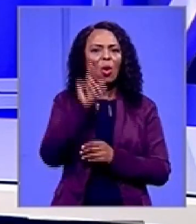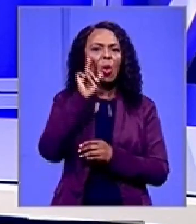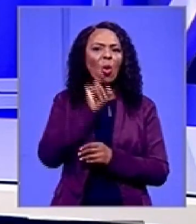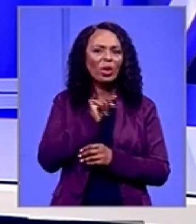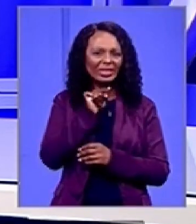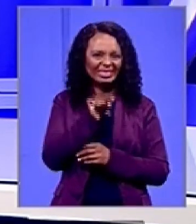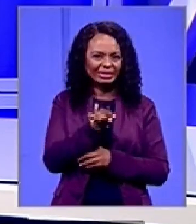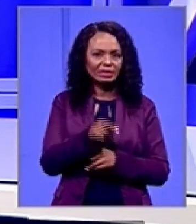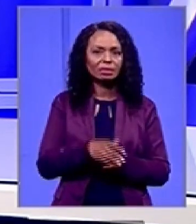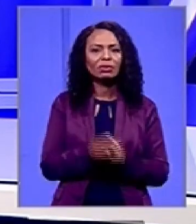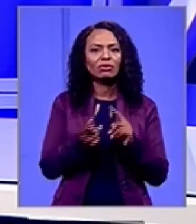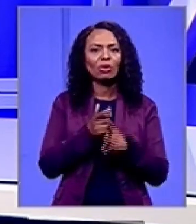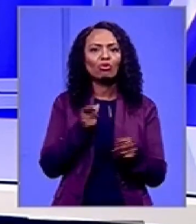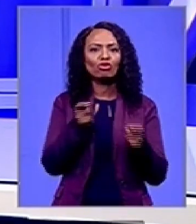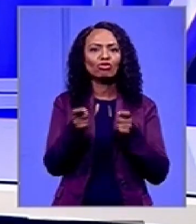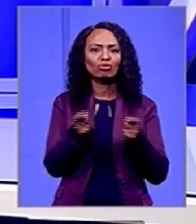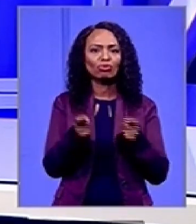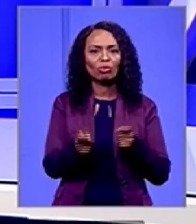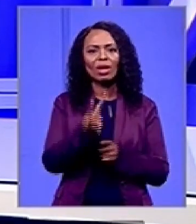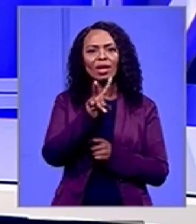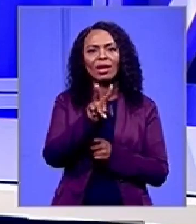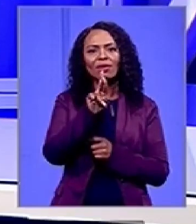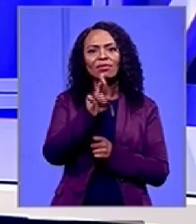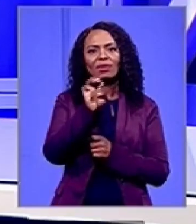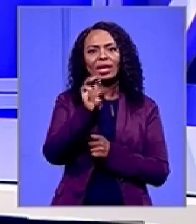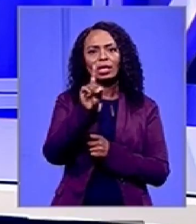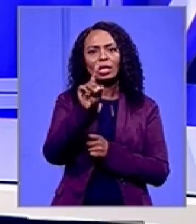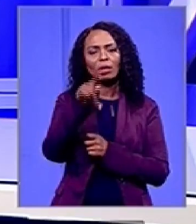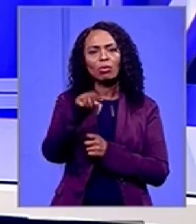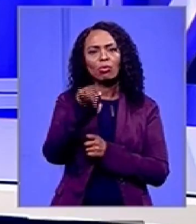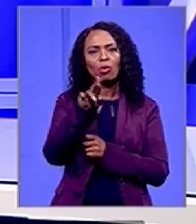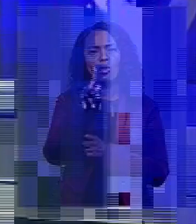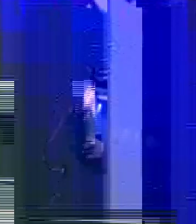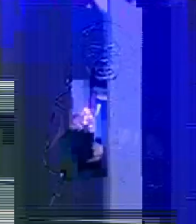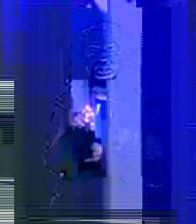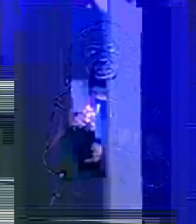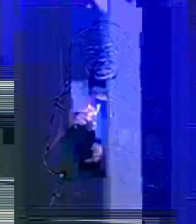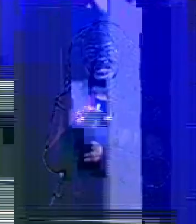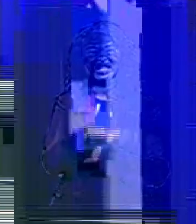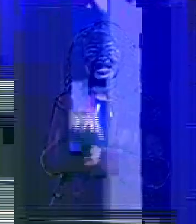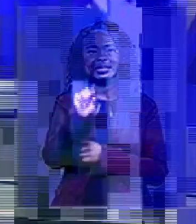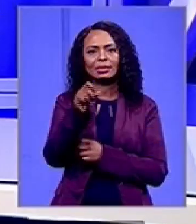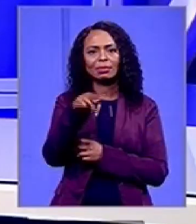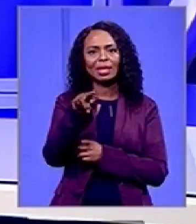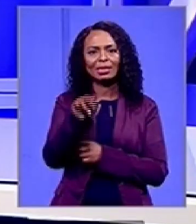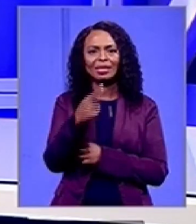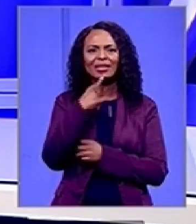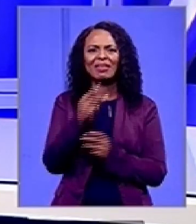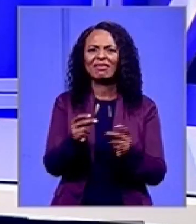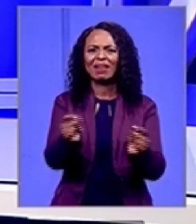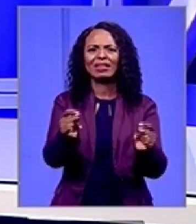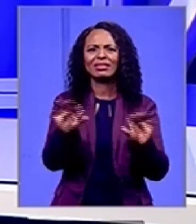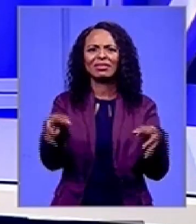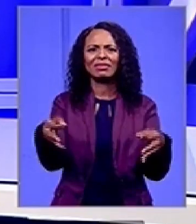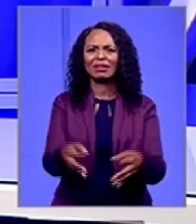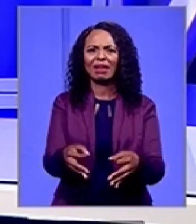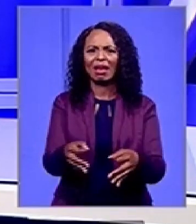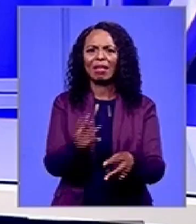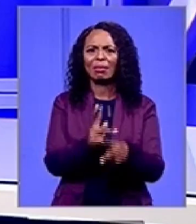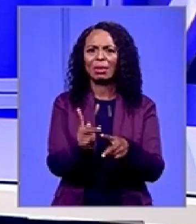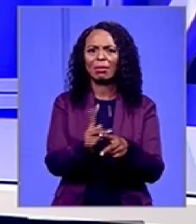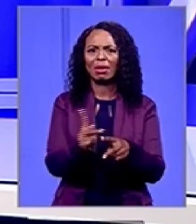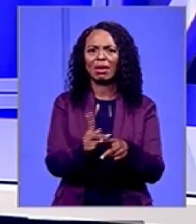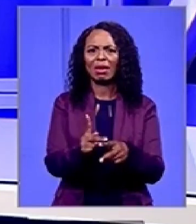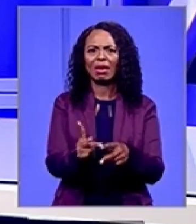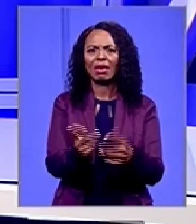tax shopong kwa Fredfort kwa Free State. Ba re tirelo ya bone ya phitlho e ne itlhaganedisitswe. Ba re ba ne ba eletsa